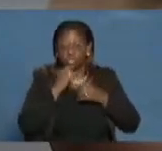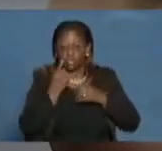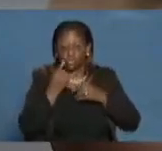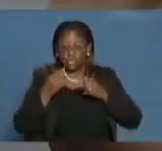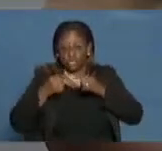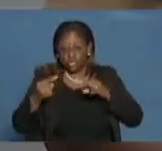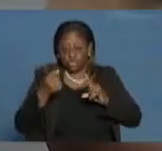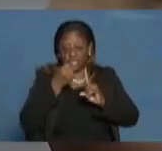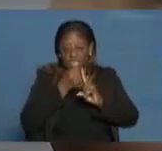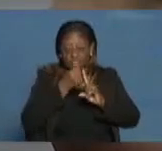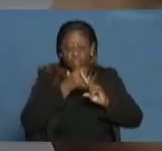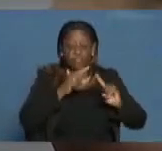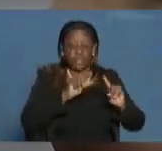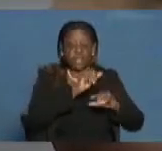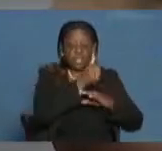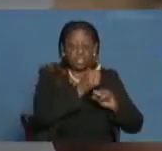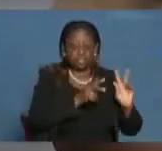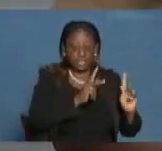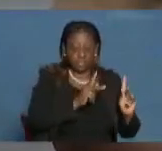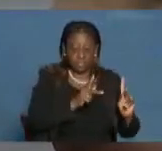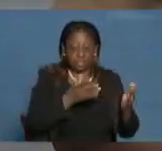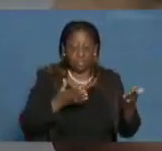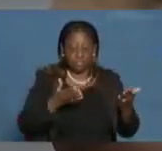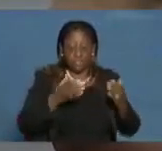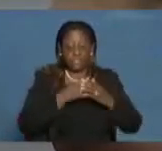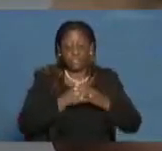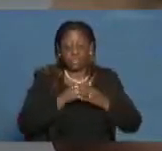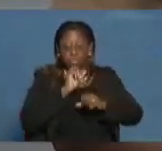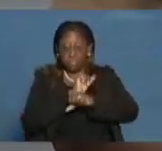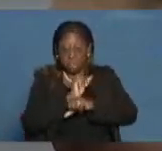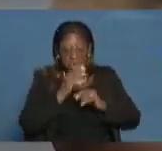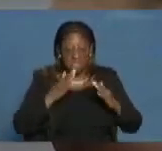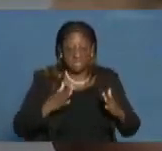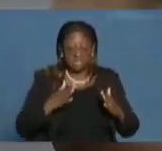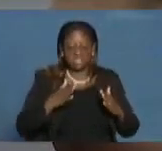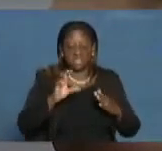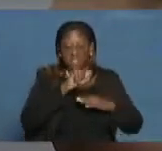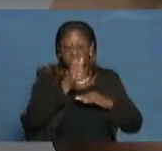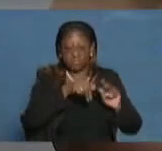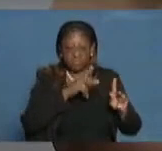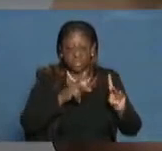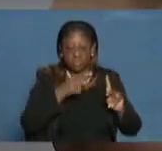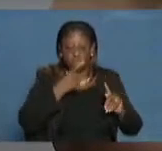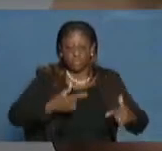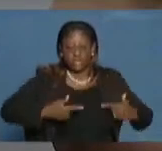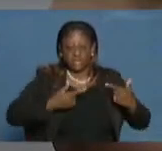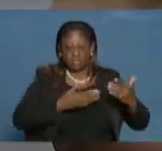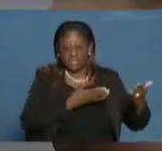inmates, but also could hurt the staff, and it could put the correctional facilities at